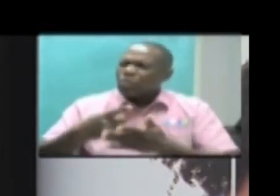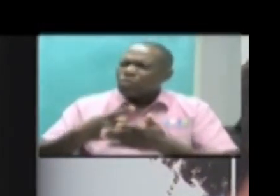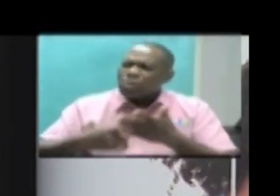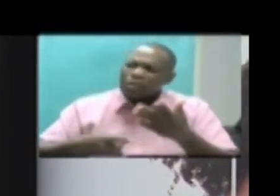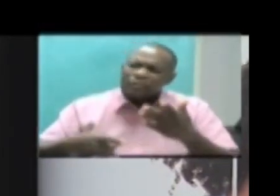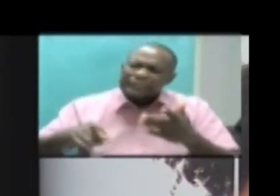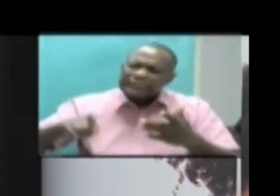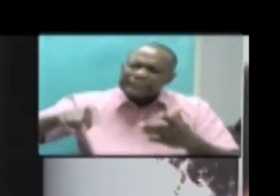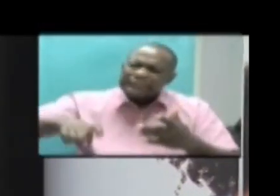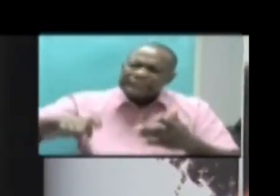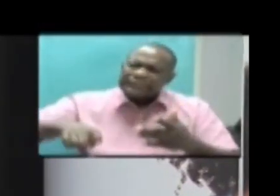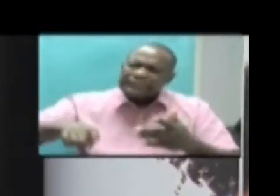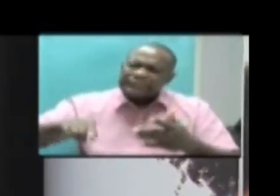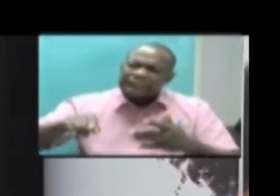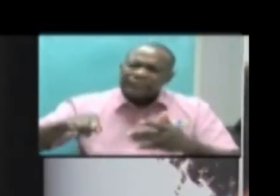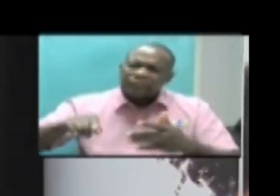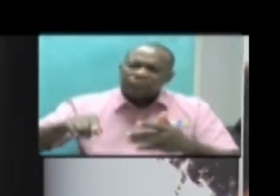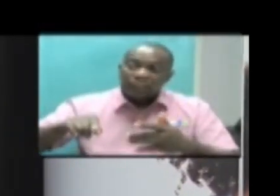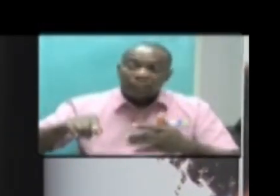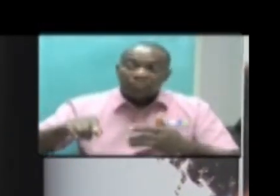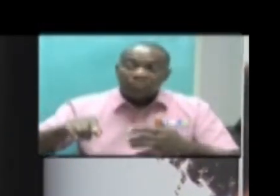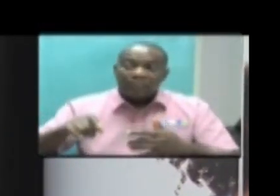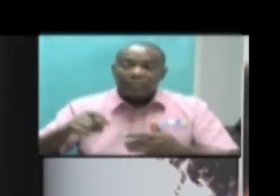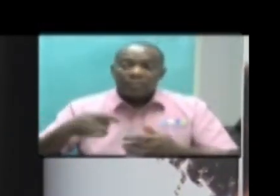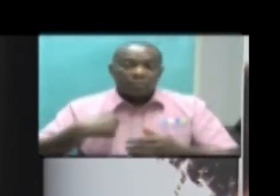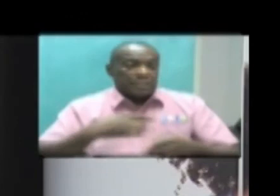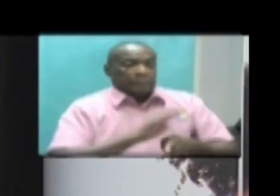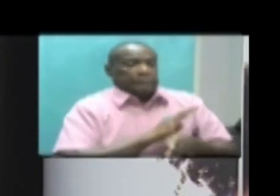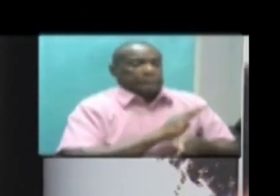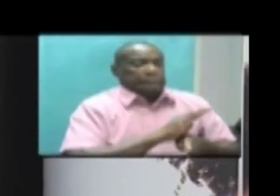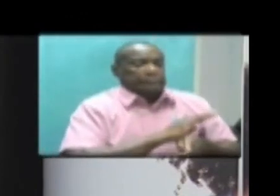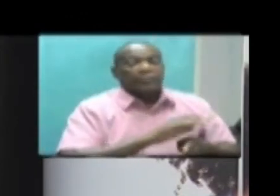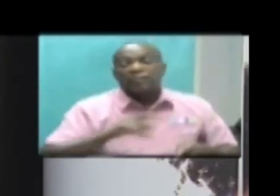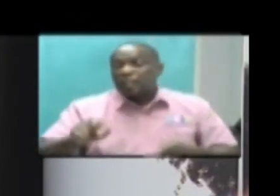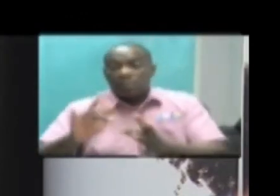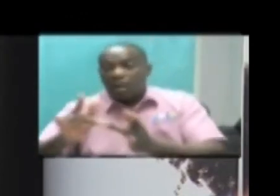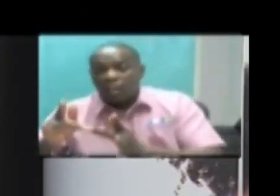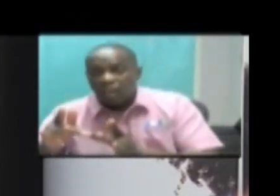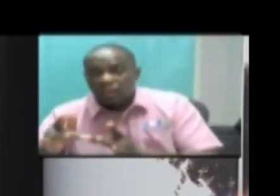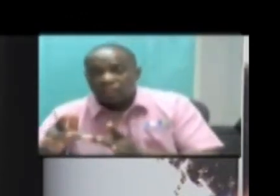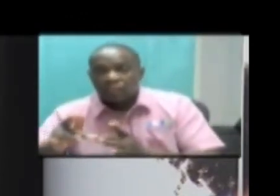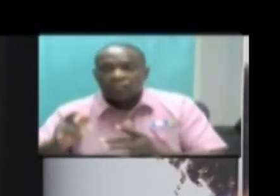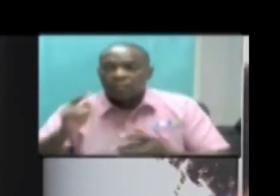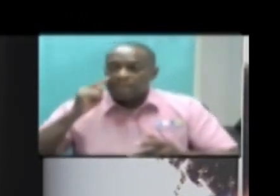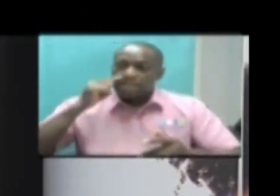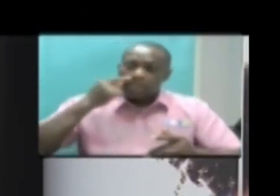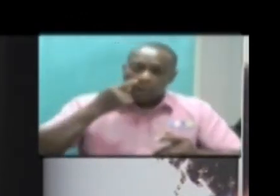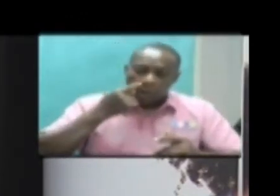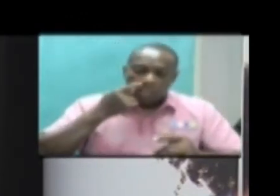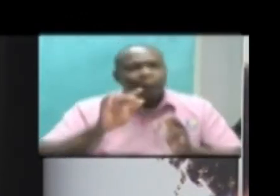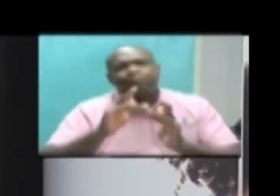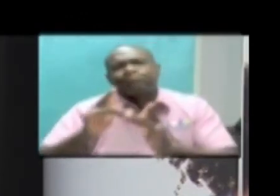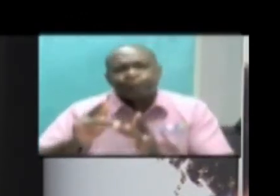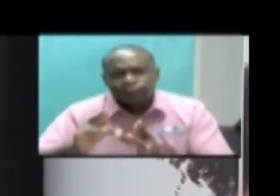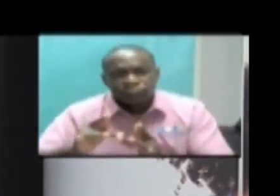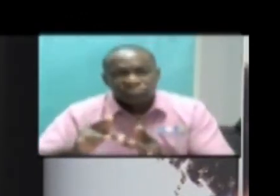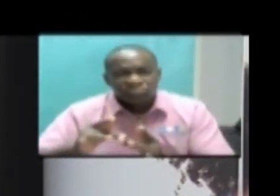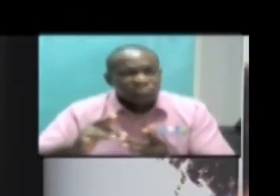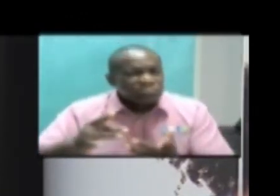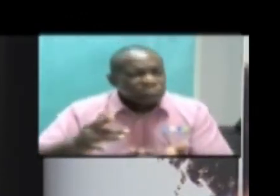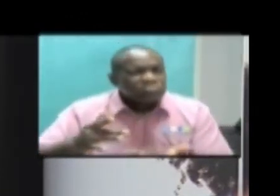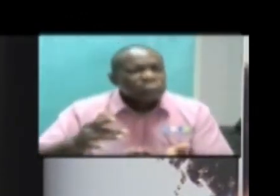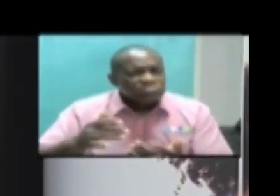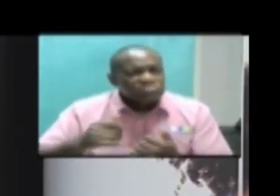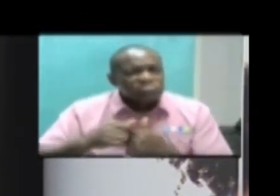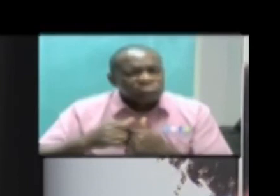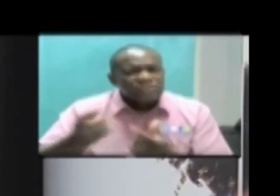rather spend time with you and you're busy, so they're there? Are they bored? Are they just overwhelmed with school and zoning out? Are they idling? What are they doing? Are